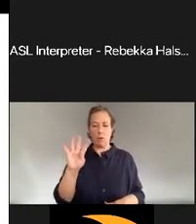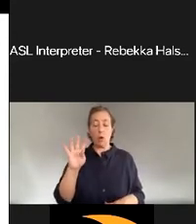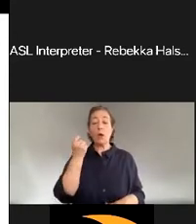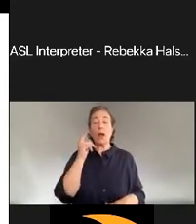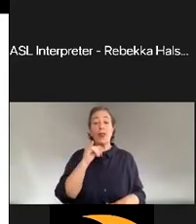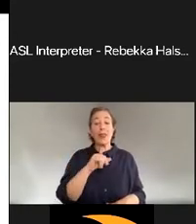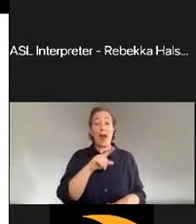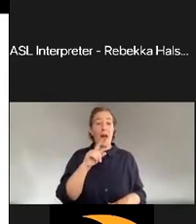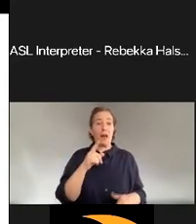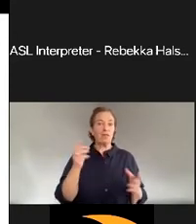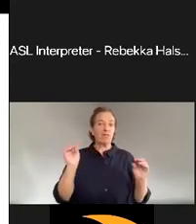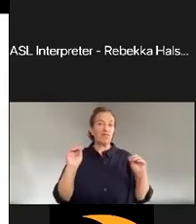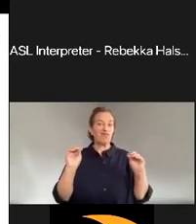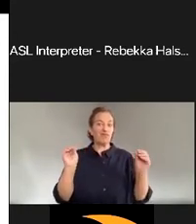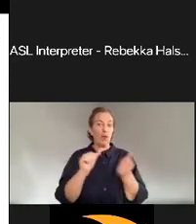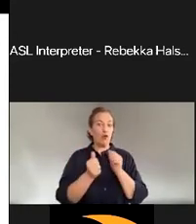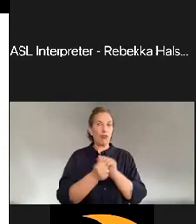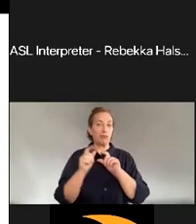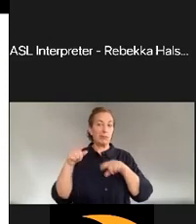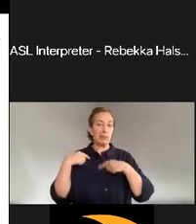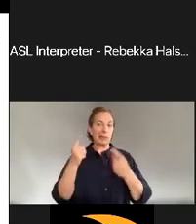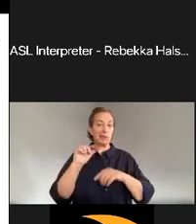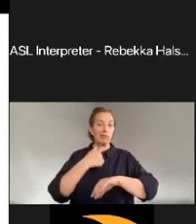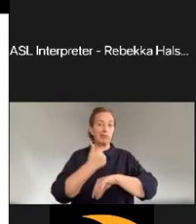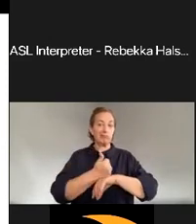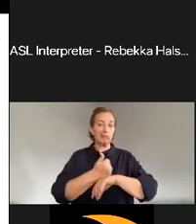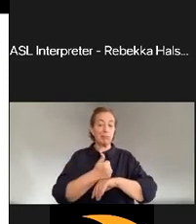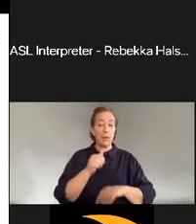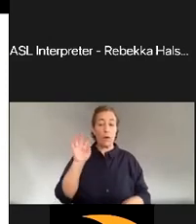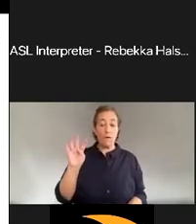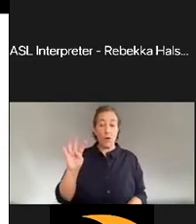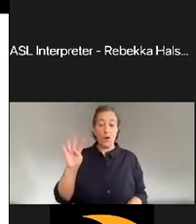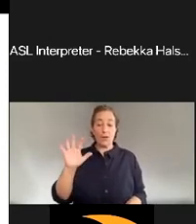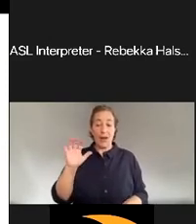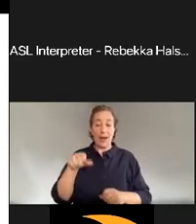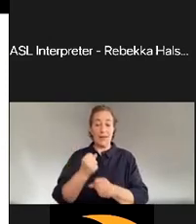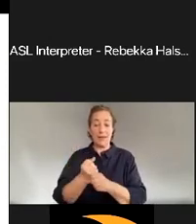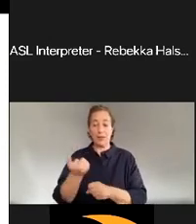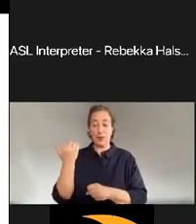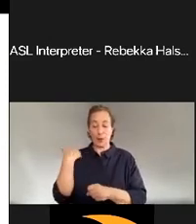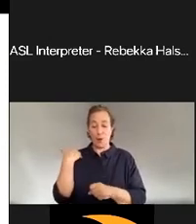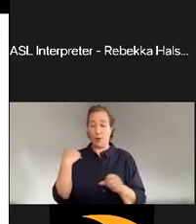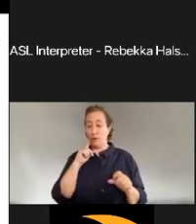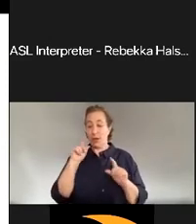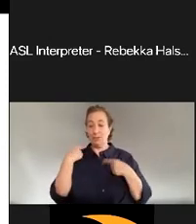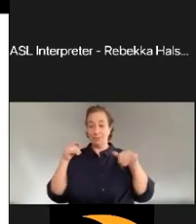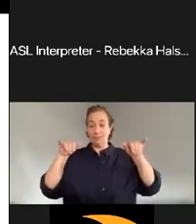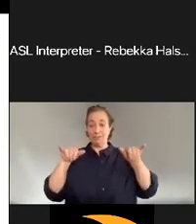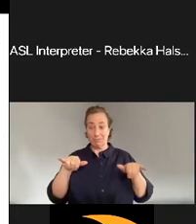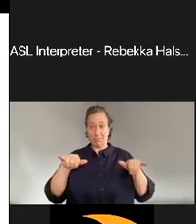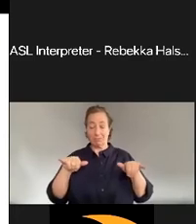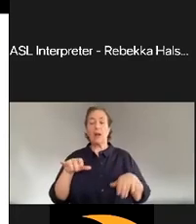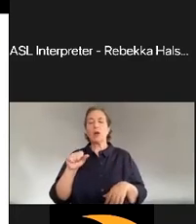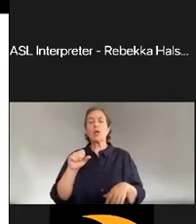revised substantially since they were issued 45 years ago. And so the aim there would be to strengthen